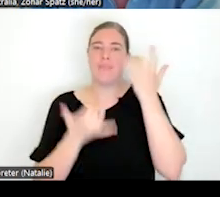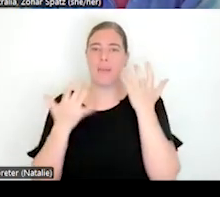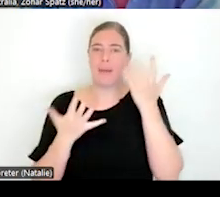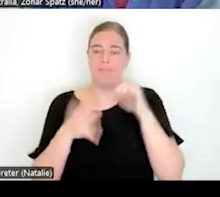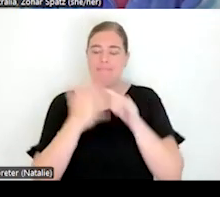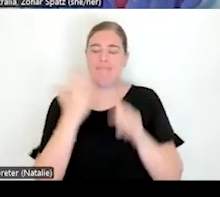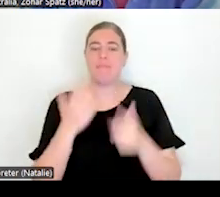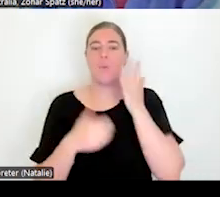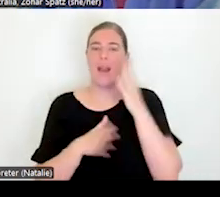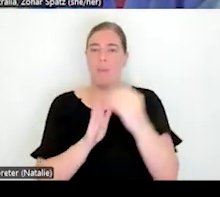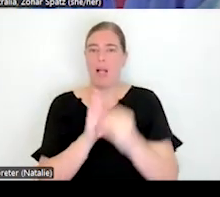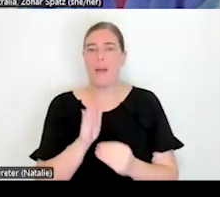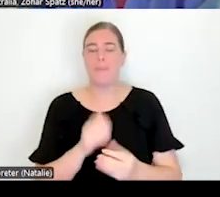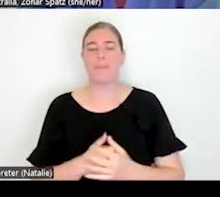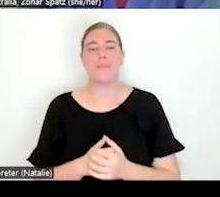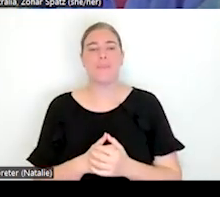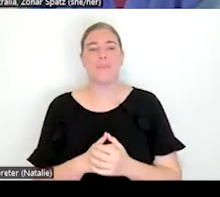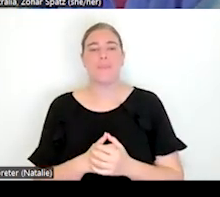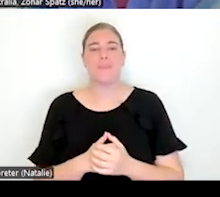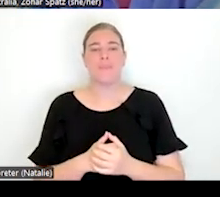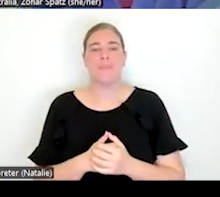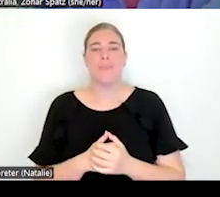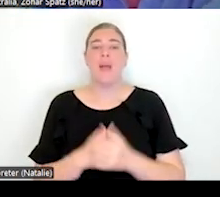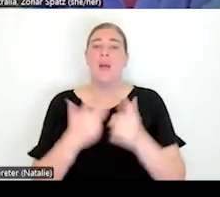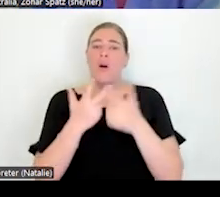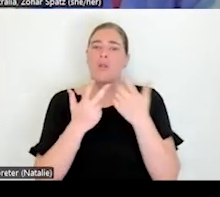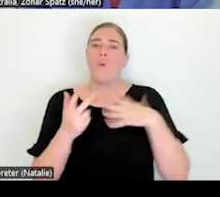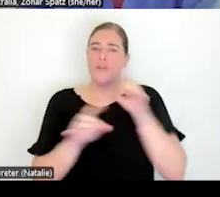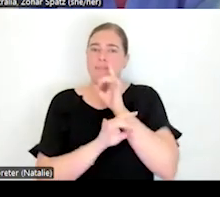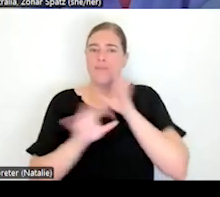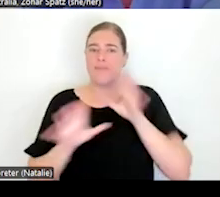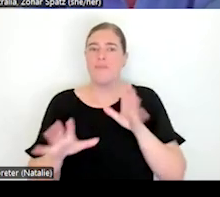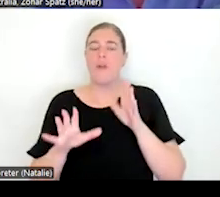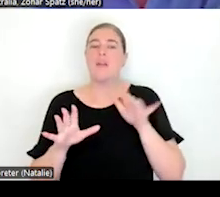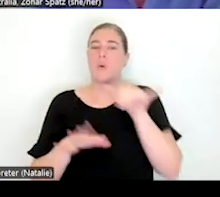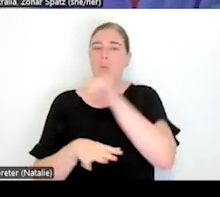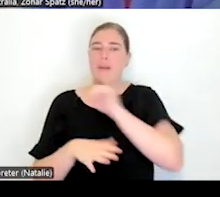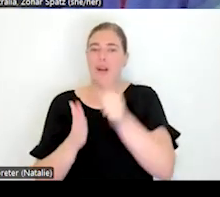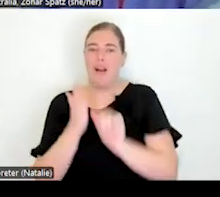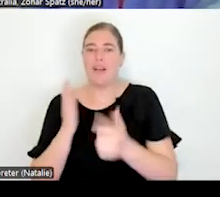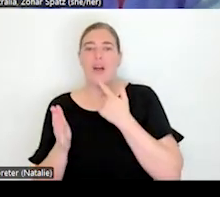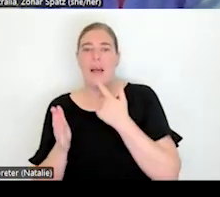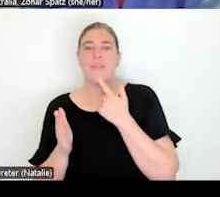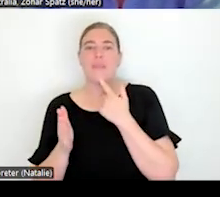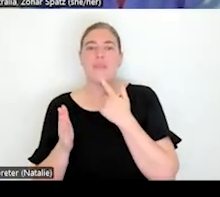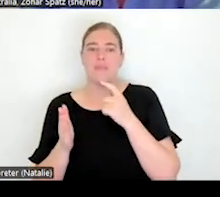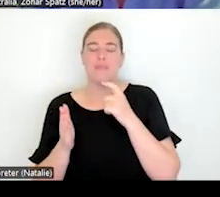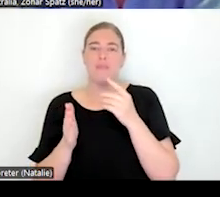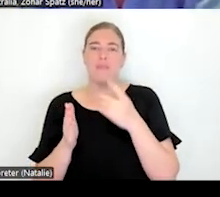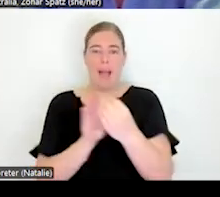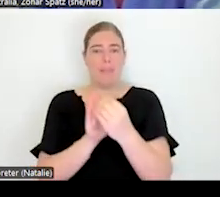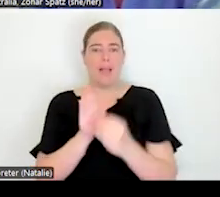applying. I'd like to also clarify the relevant art forms and sectors that these tenders will be covered